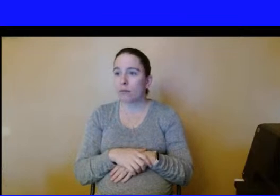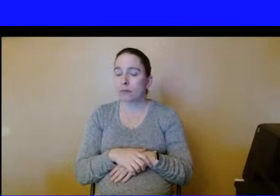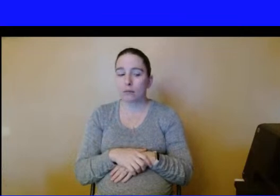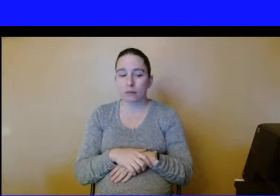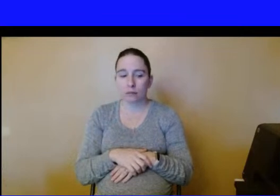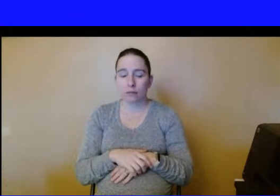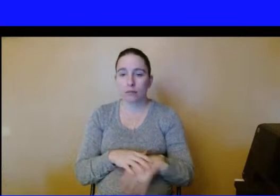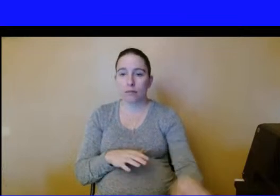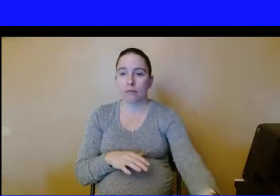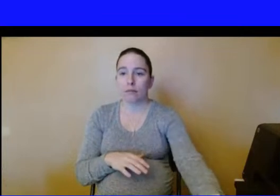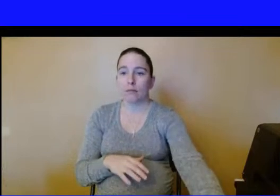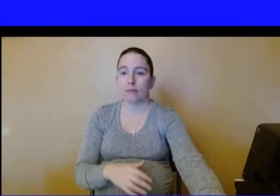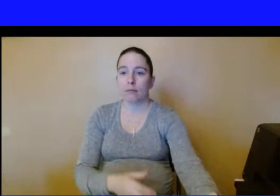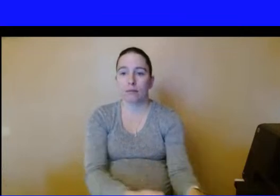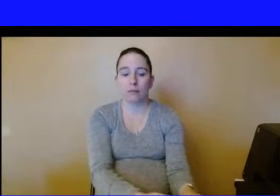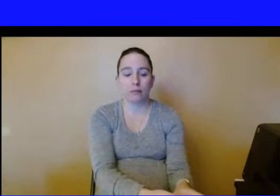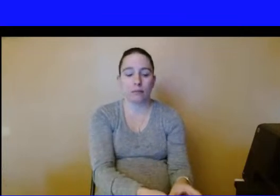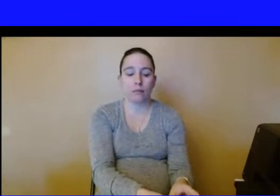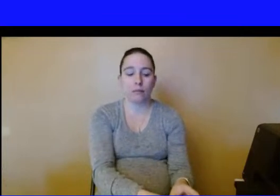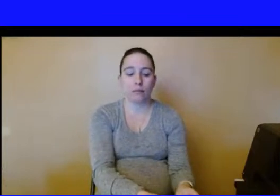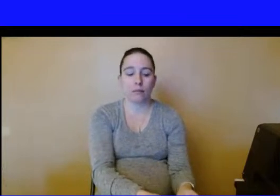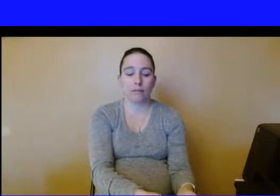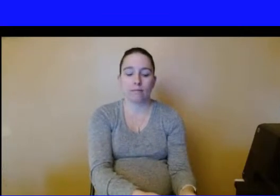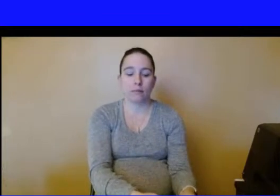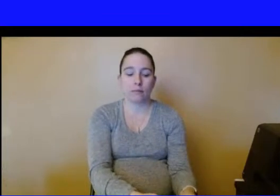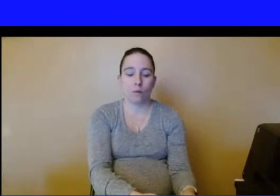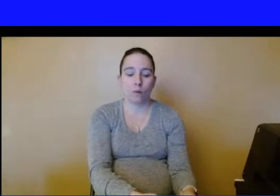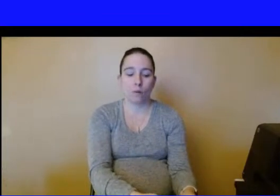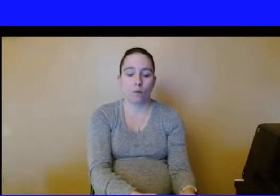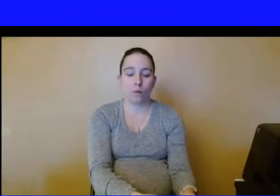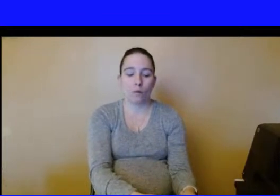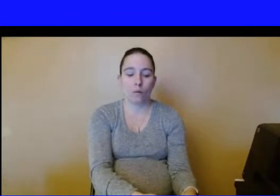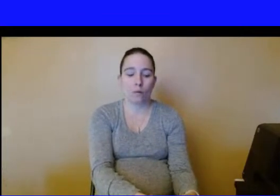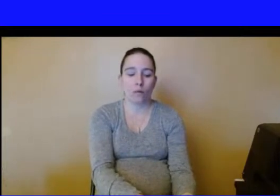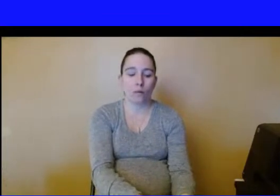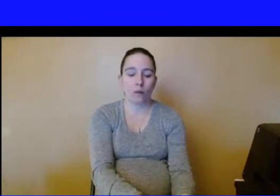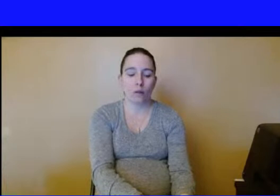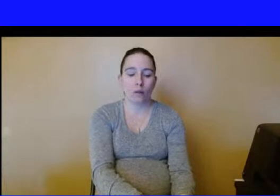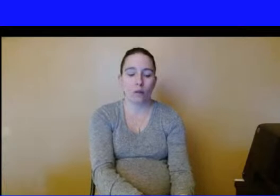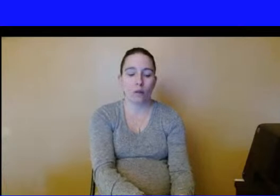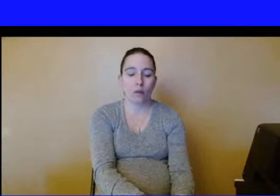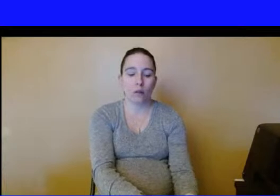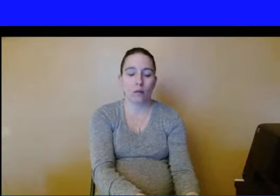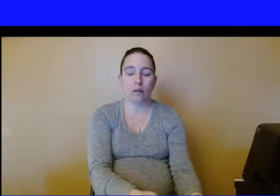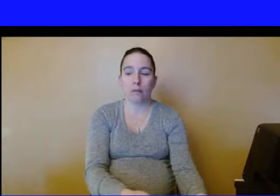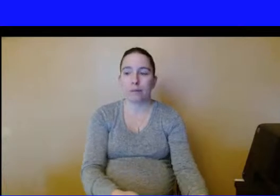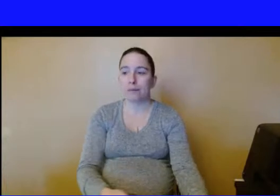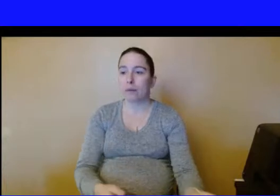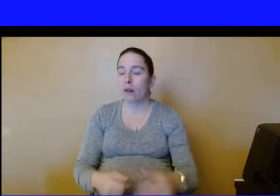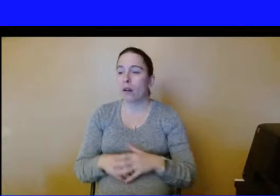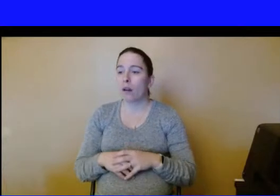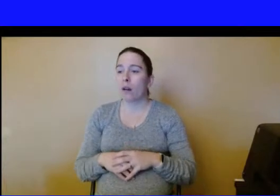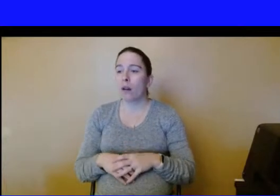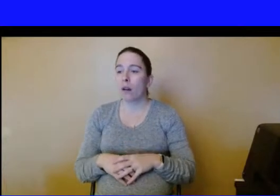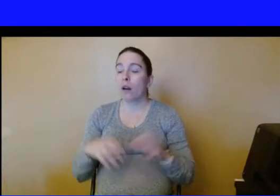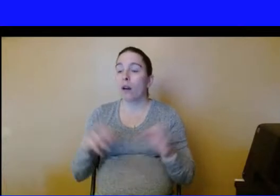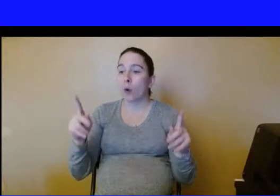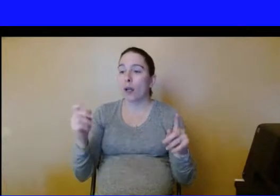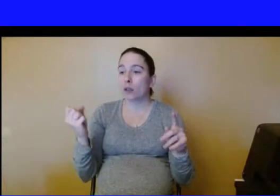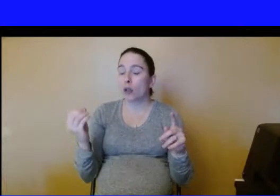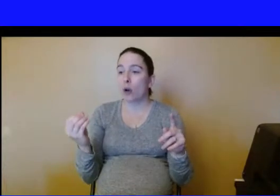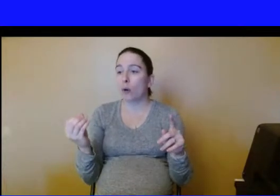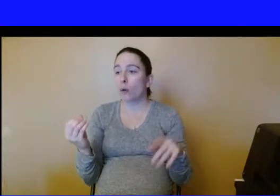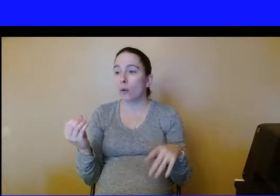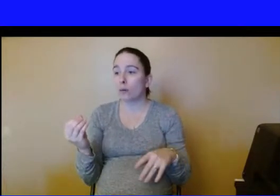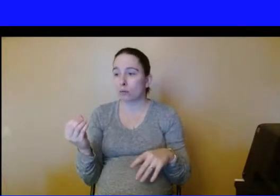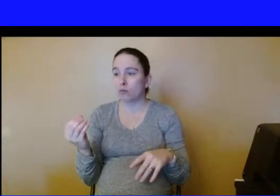care. A successful transition from psychiatric inpatient and/or emergency department treatment to a community-based setting